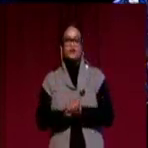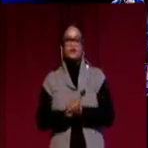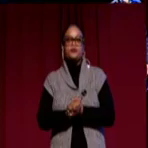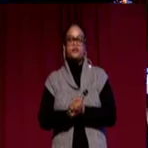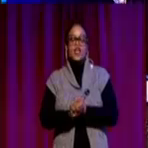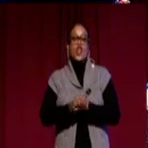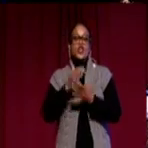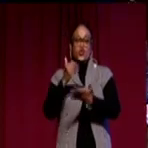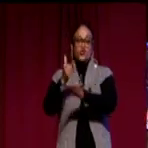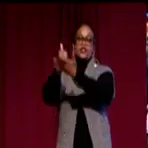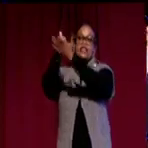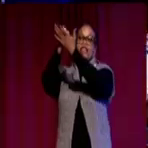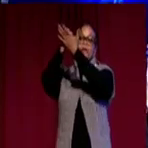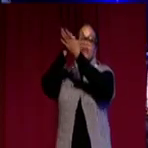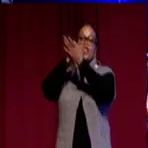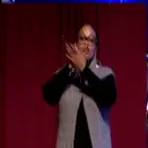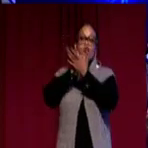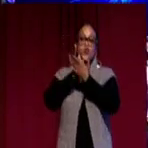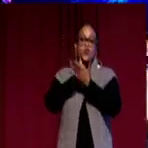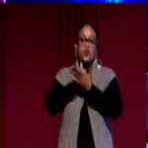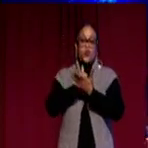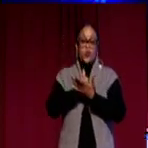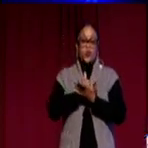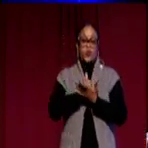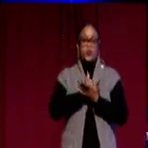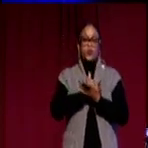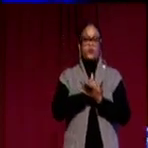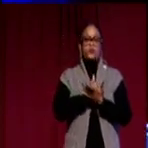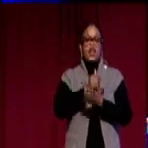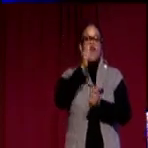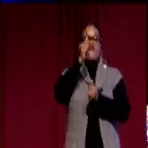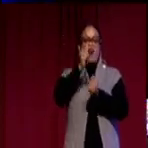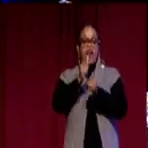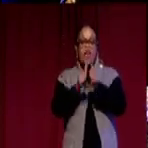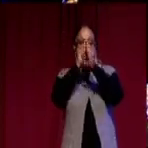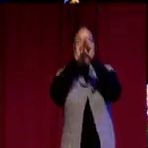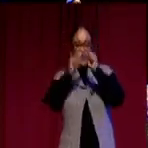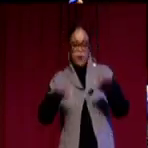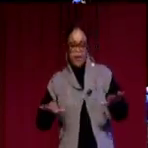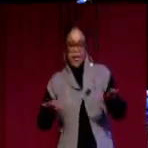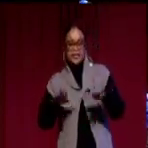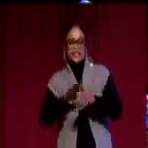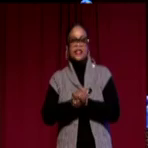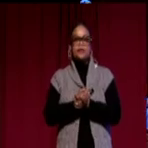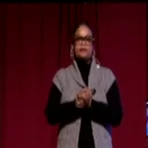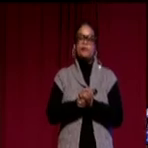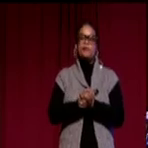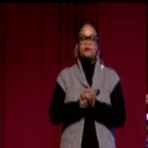You see me through. For every blessing. For every